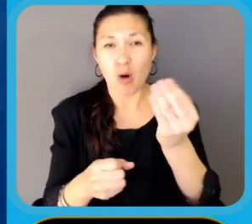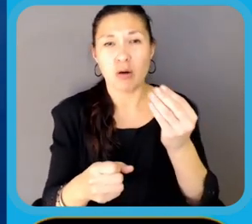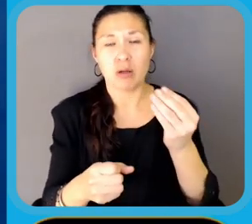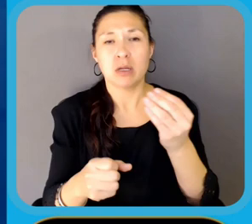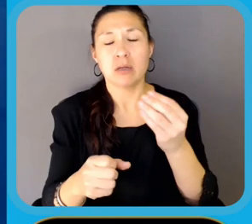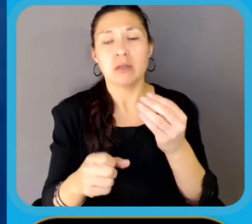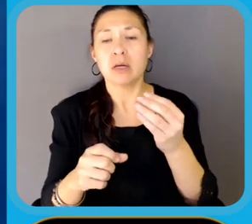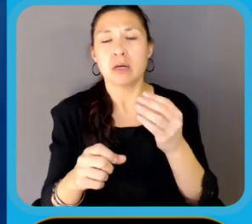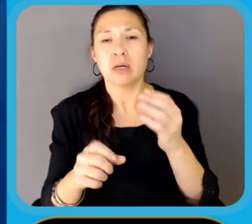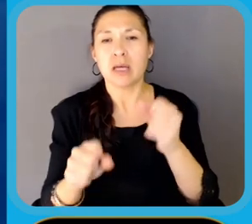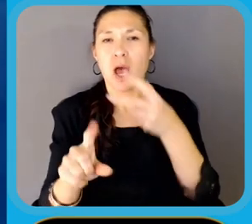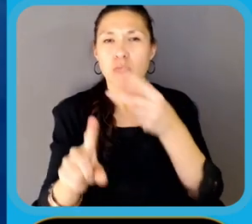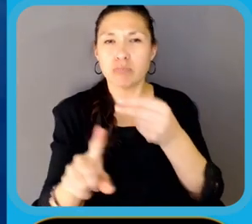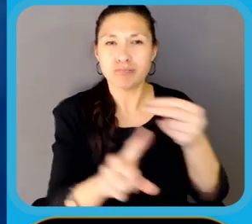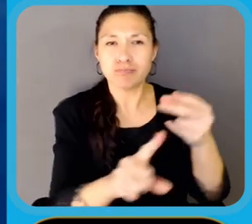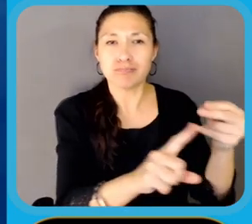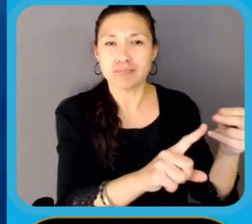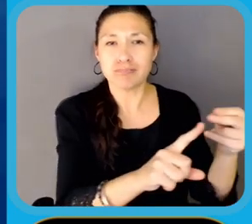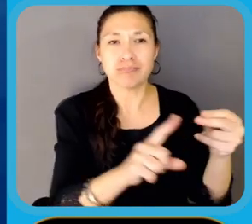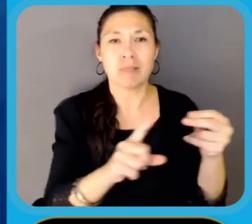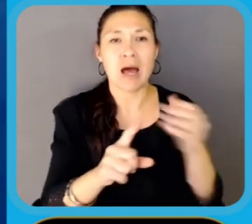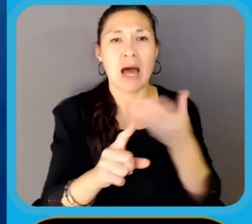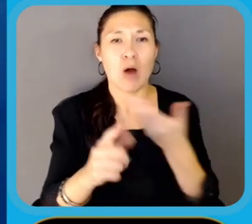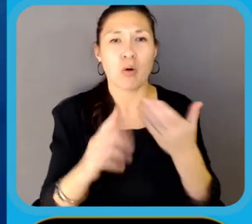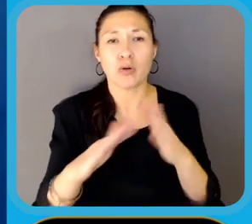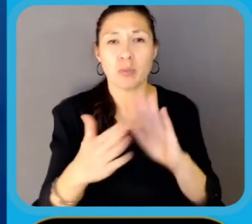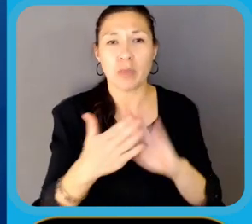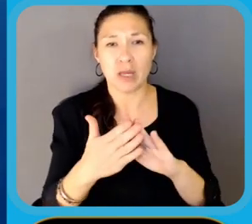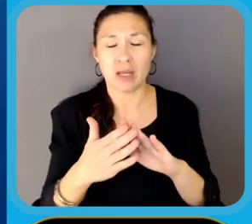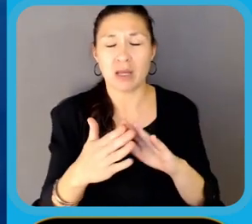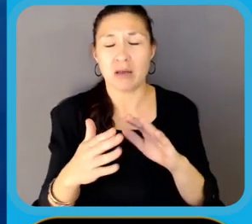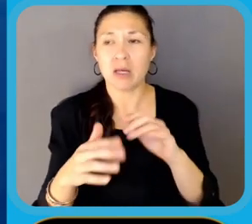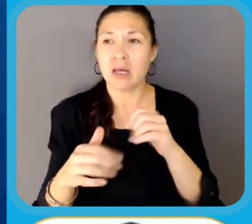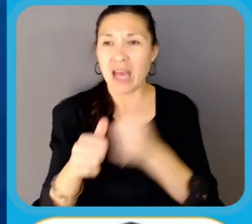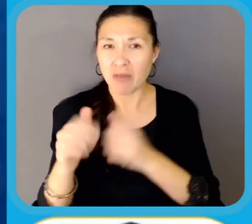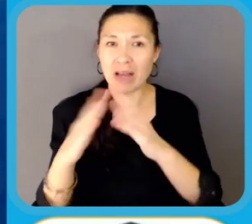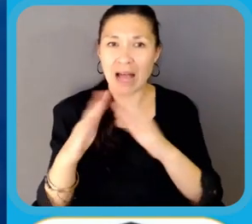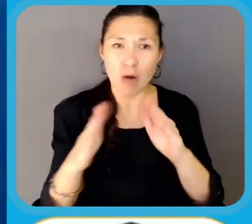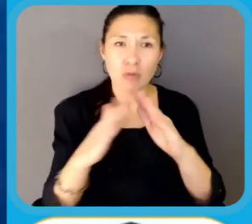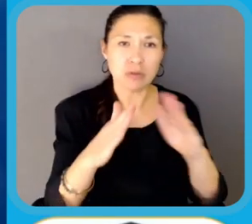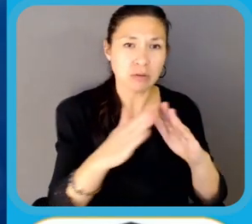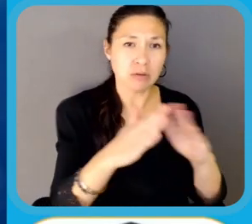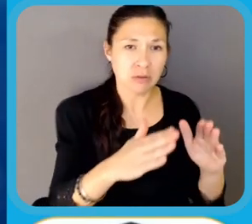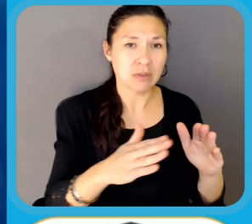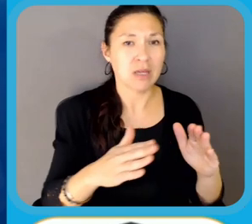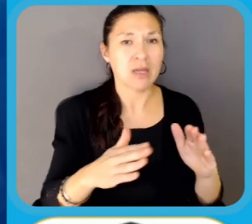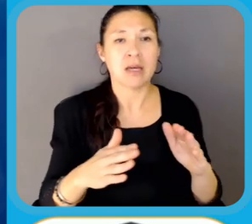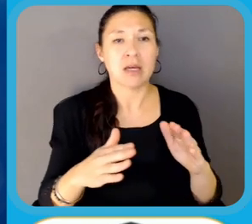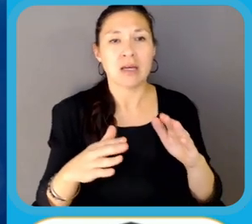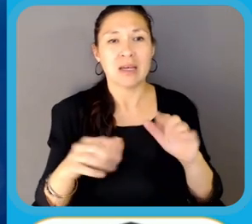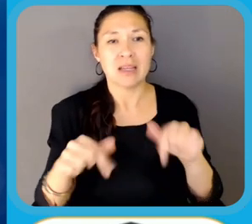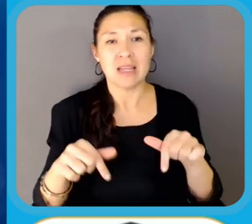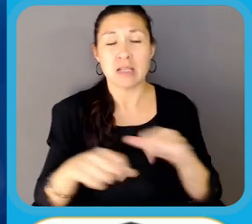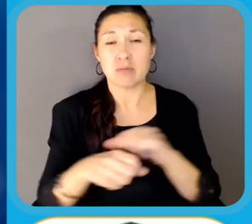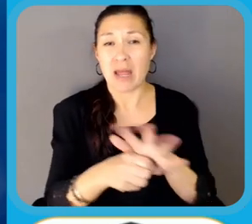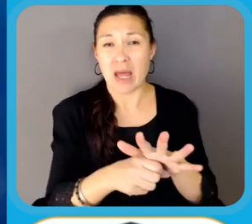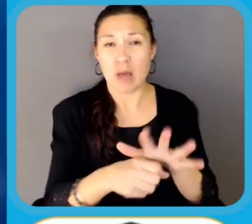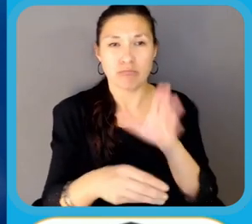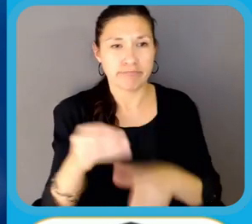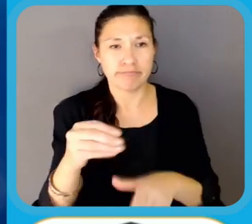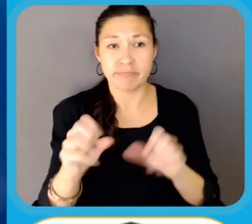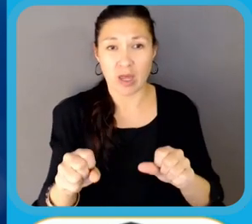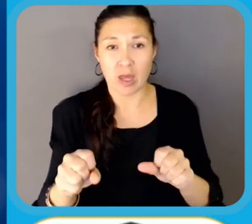community, taking vaccines door to door, and ensuring that we're ending this pandemic. I can't thank you enough.